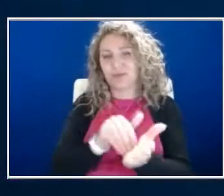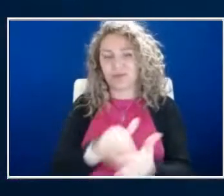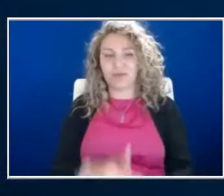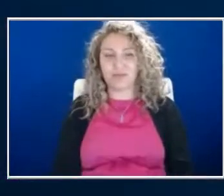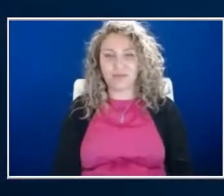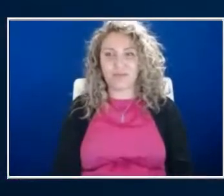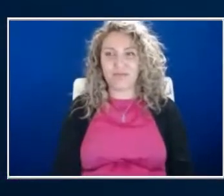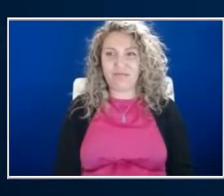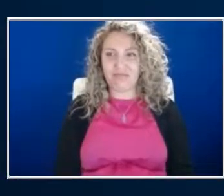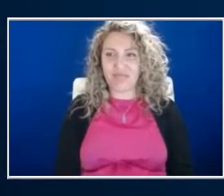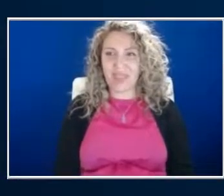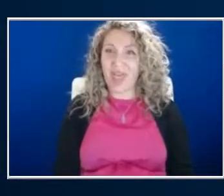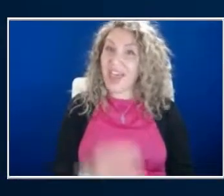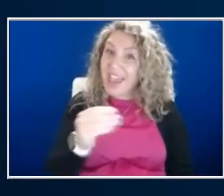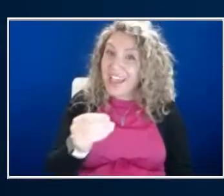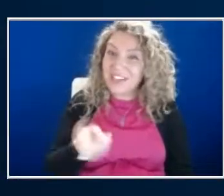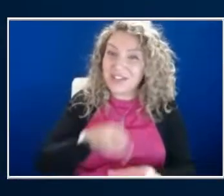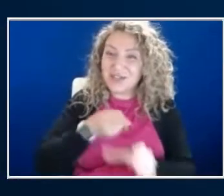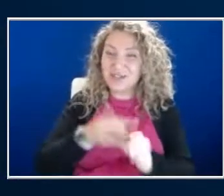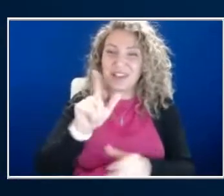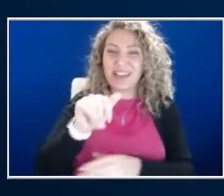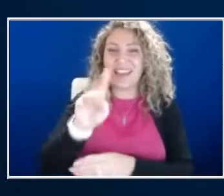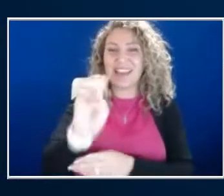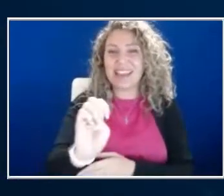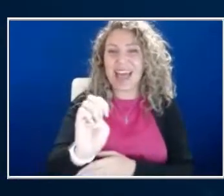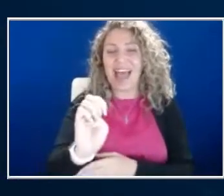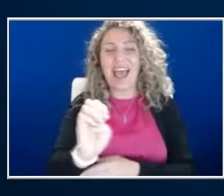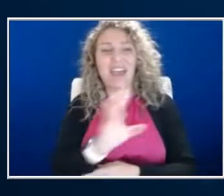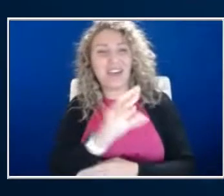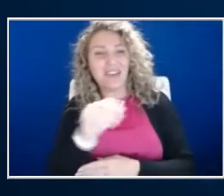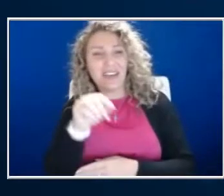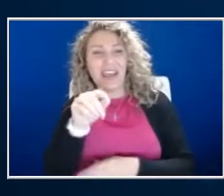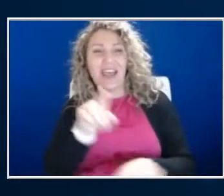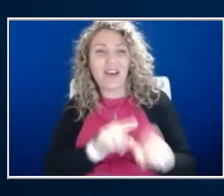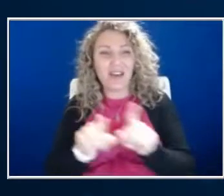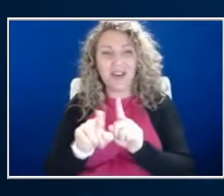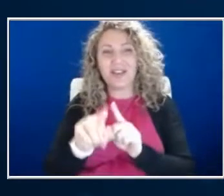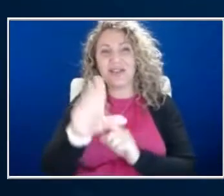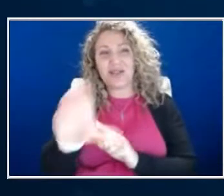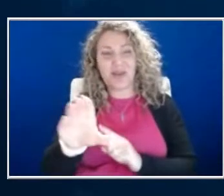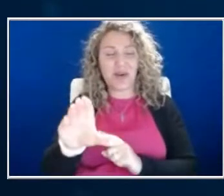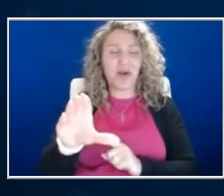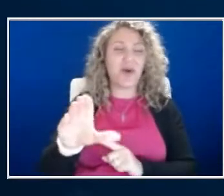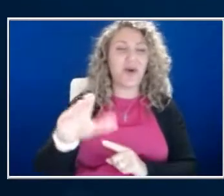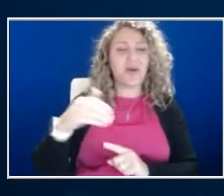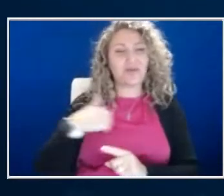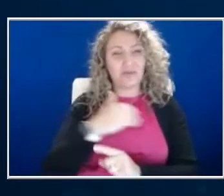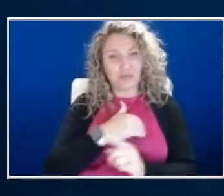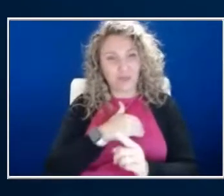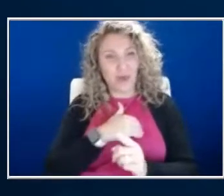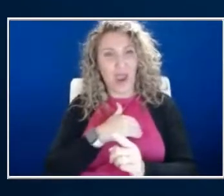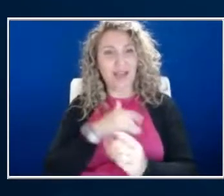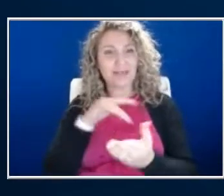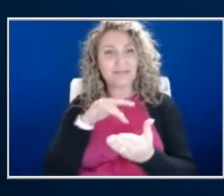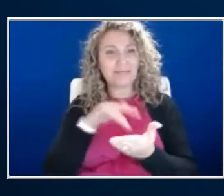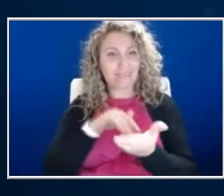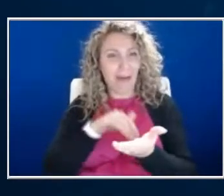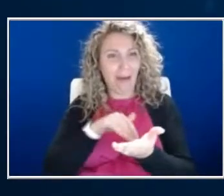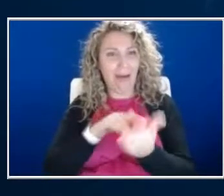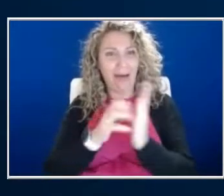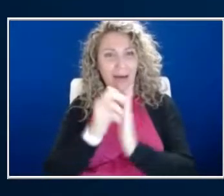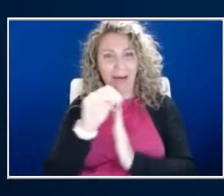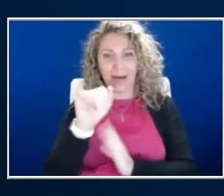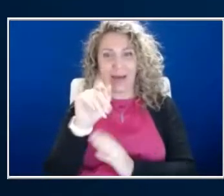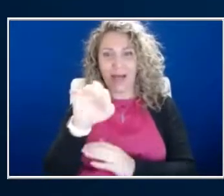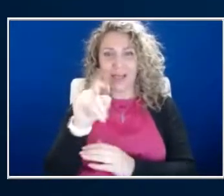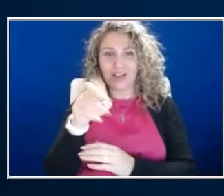And Shalena joins us live this morning along with her breast surgical oncologist with the University of Kansas Cancer Center, Dr. Jamie Wagner. Welcome to both of you. And it's Thank you. Somewhat